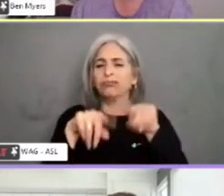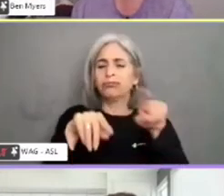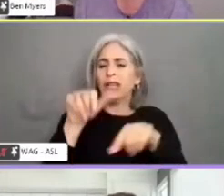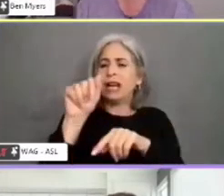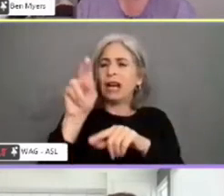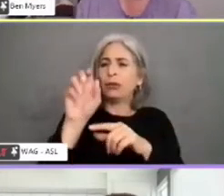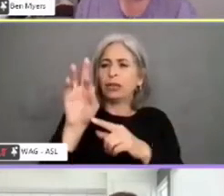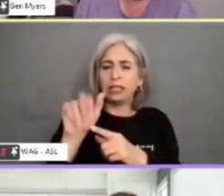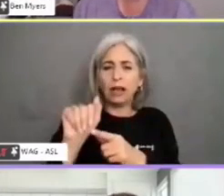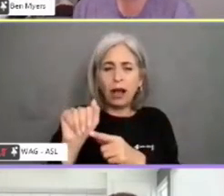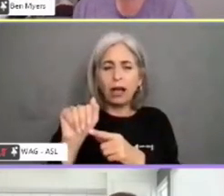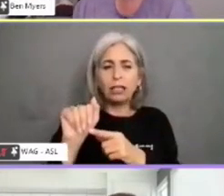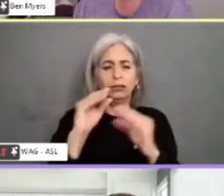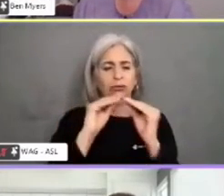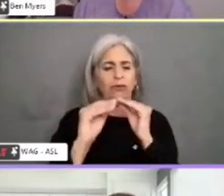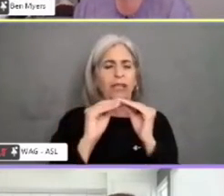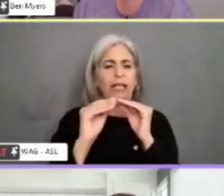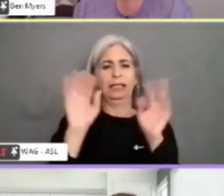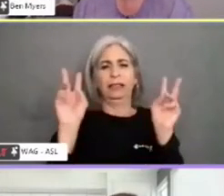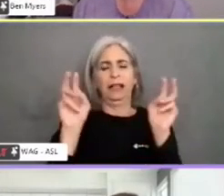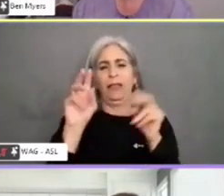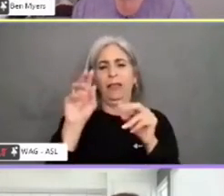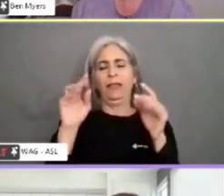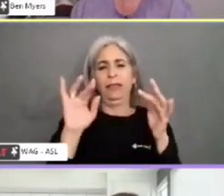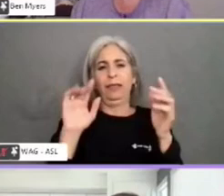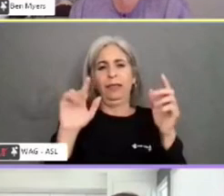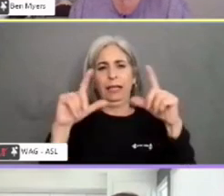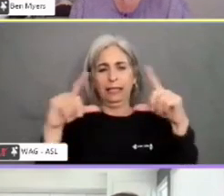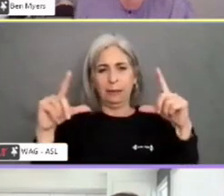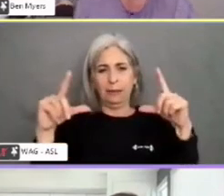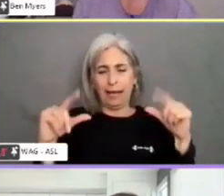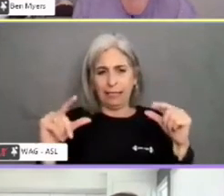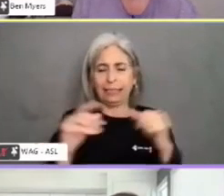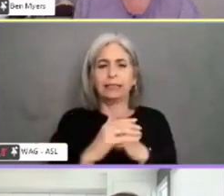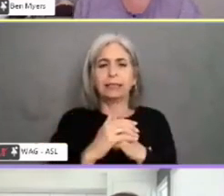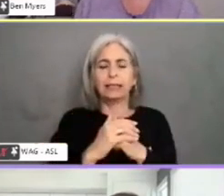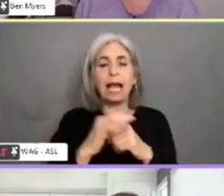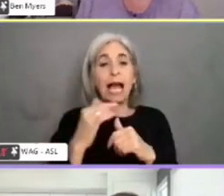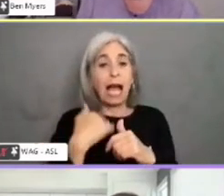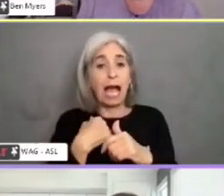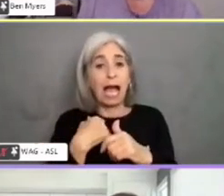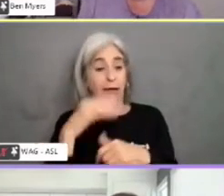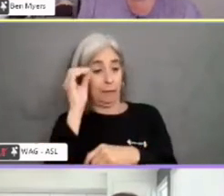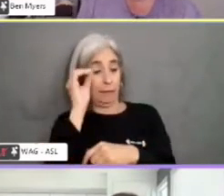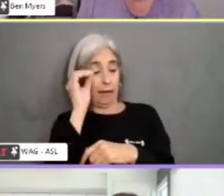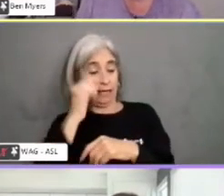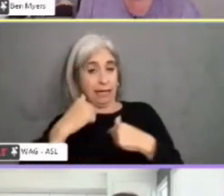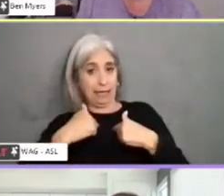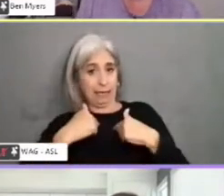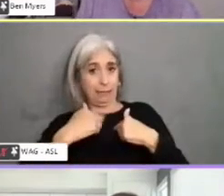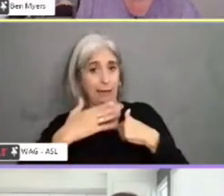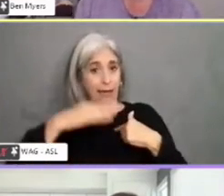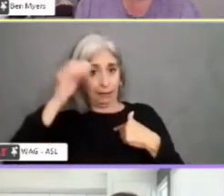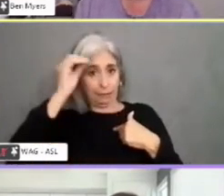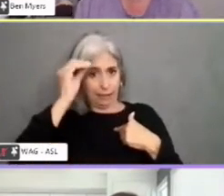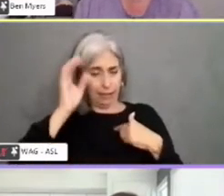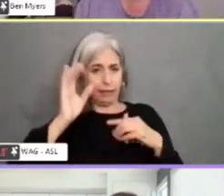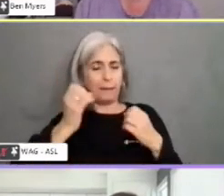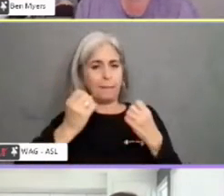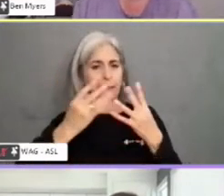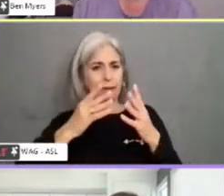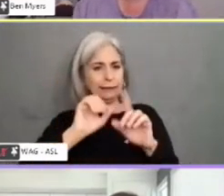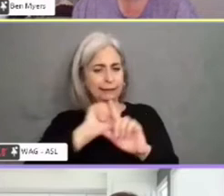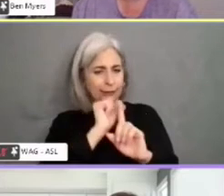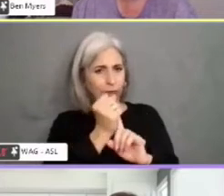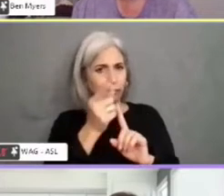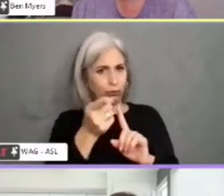to restore the semantics. I'm actually of the opinion, by the way, that in many cases,